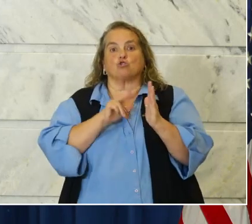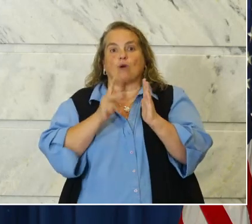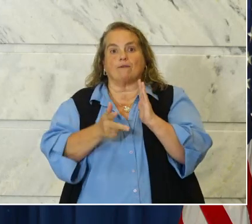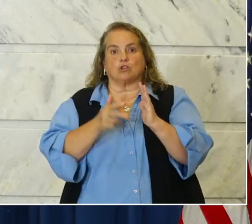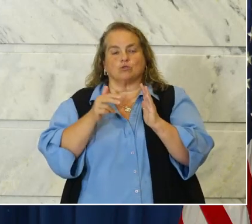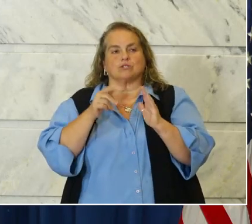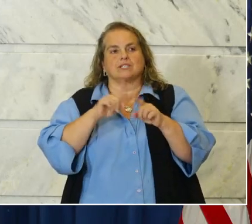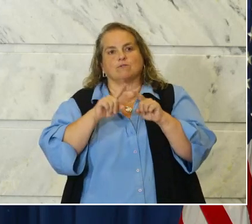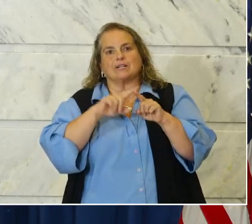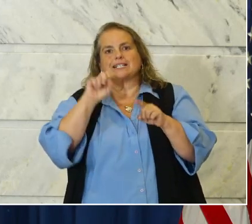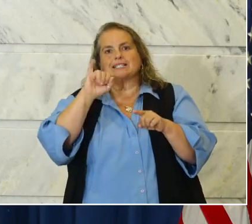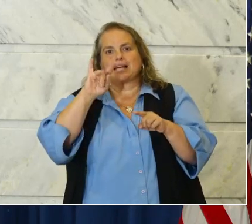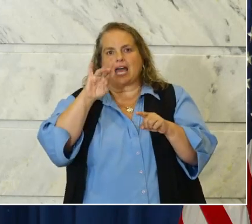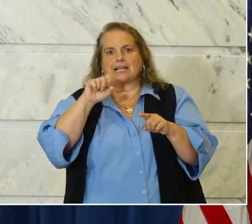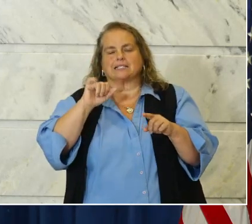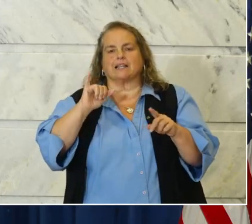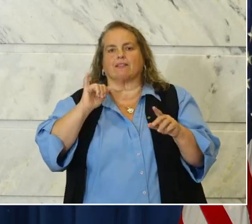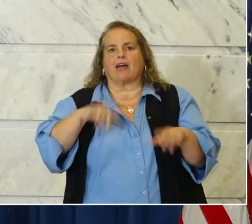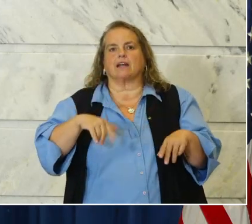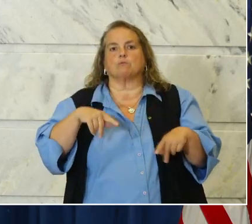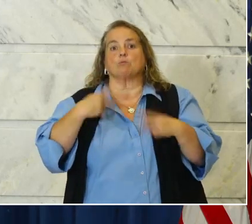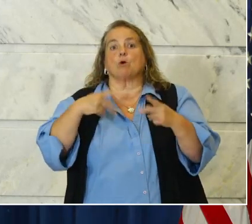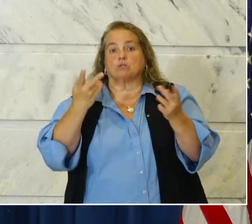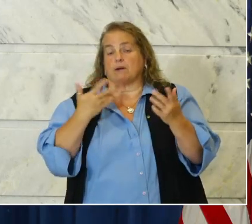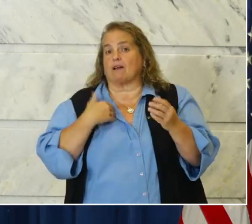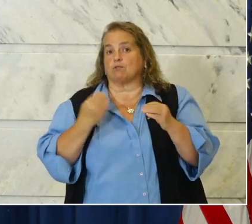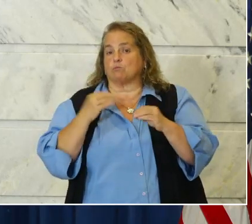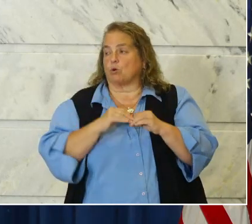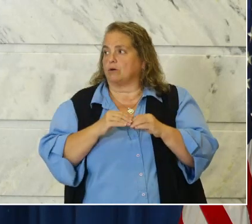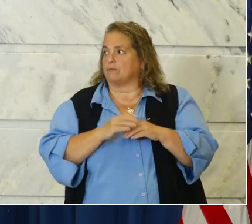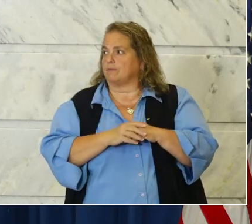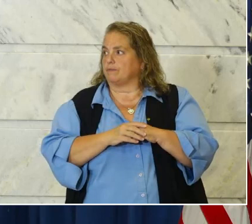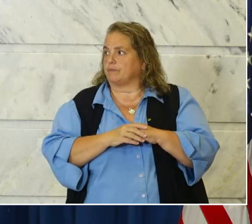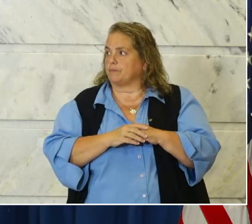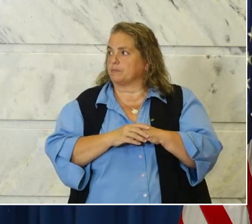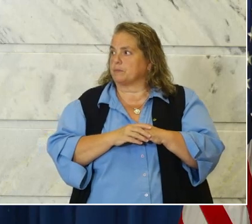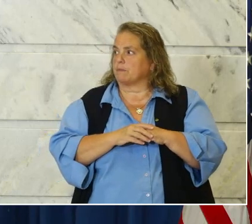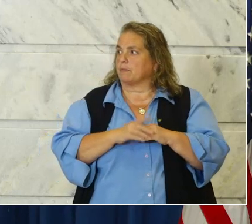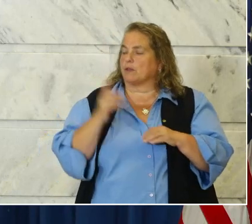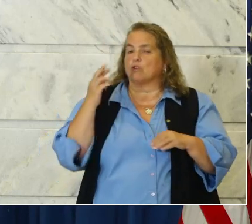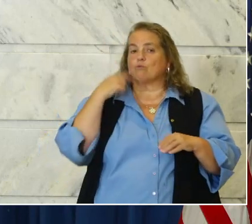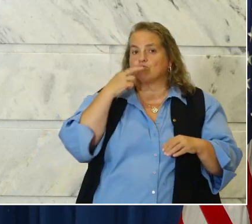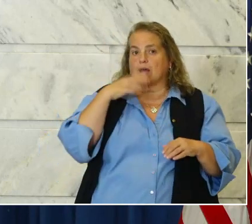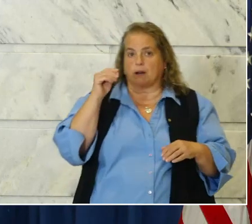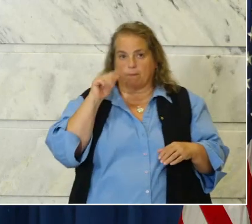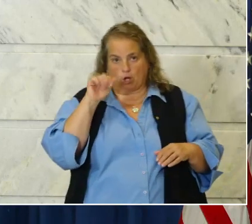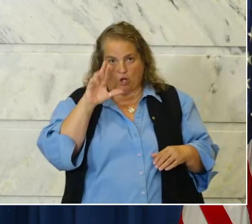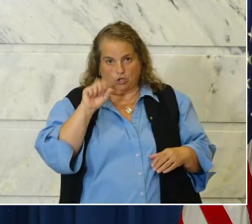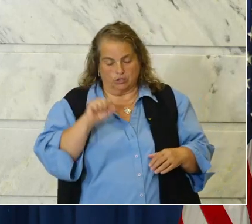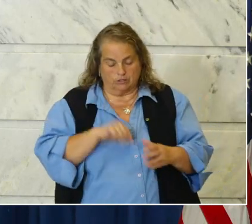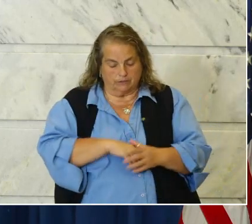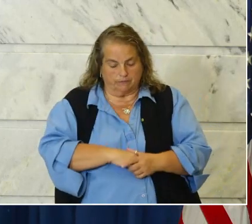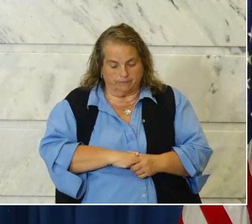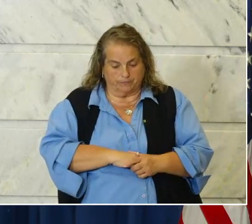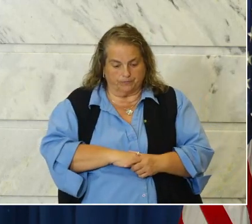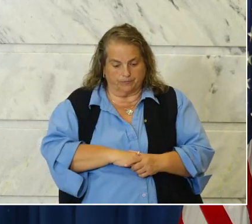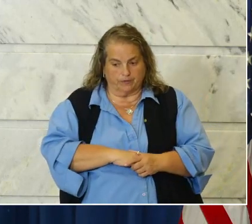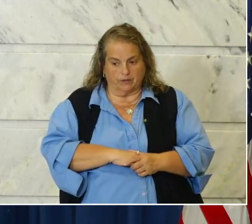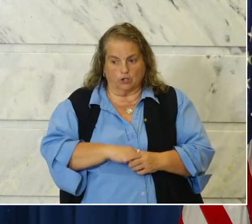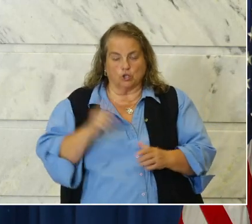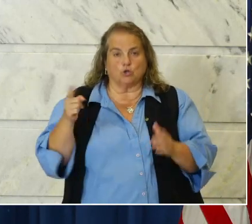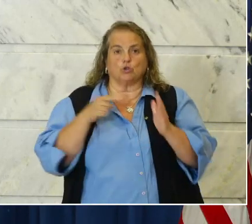this extra demand in a couple of our urban cities. Two-part question on restaurants and bars. We can show the pavilion